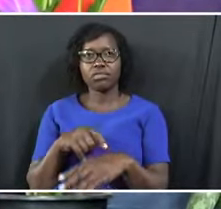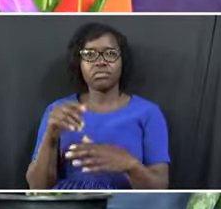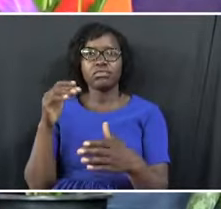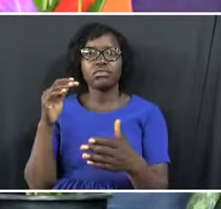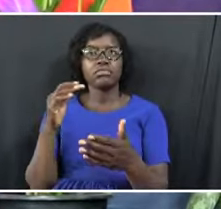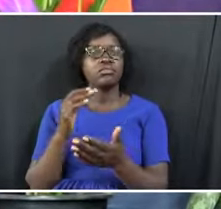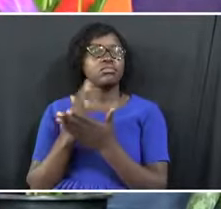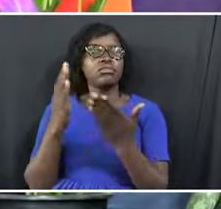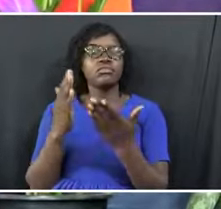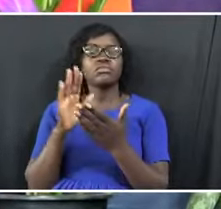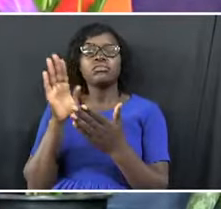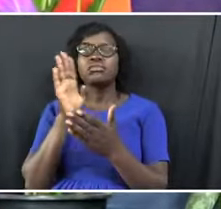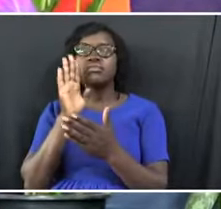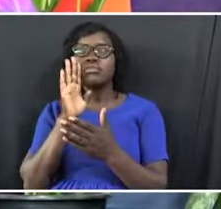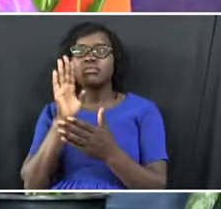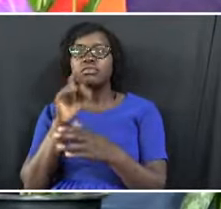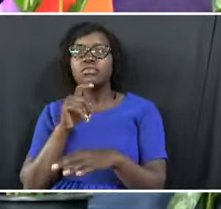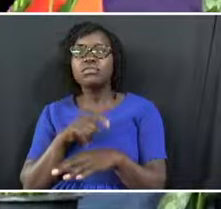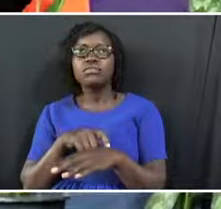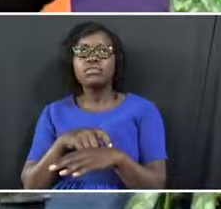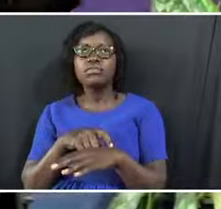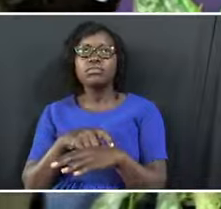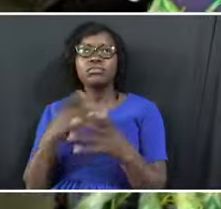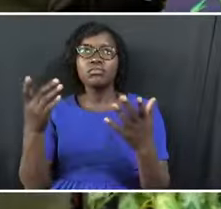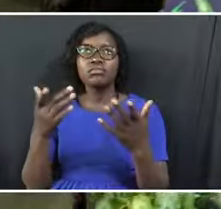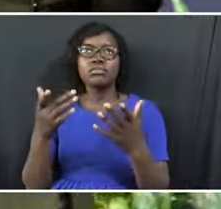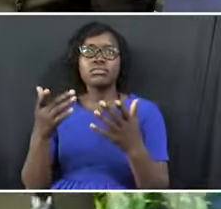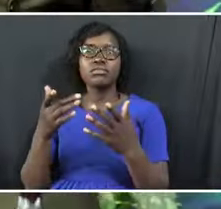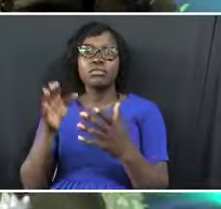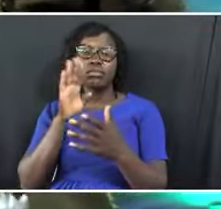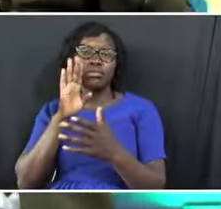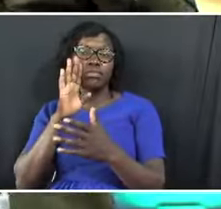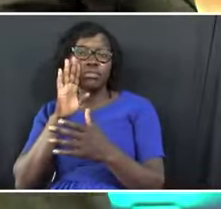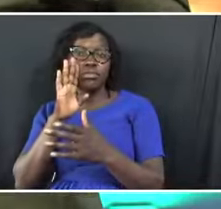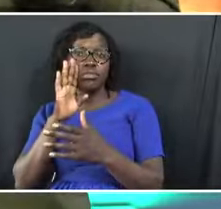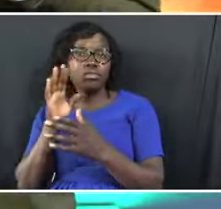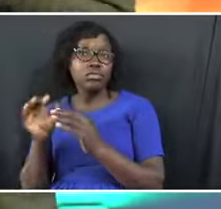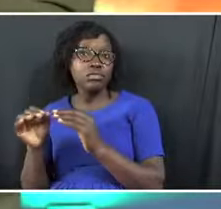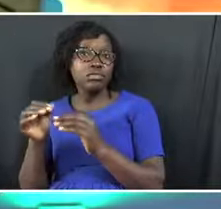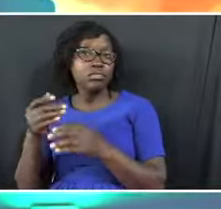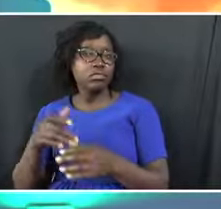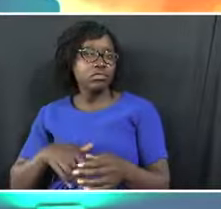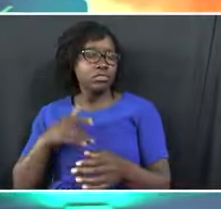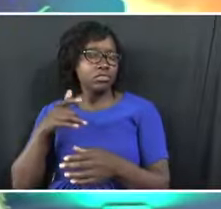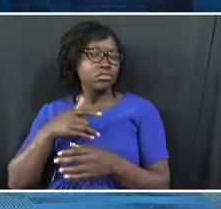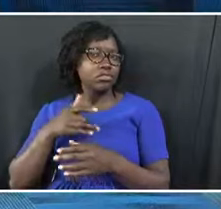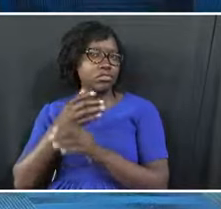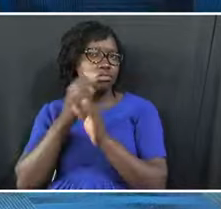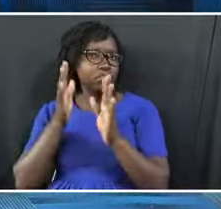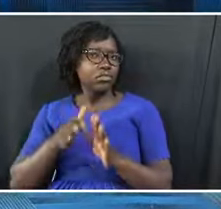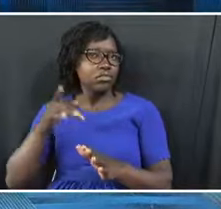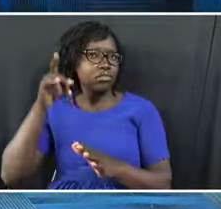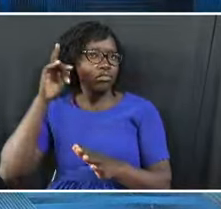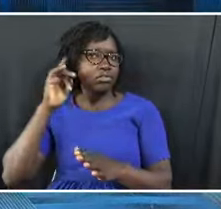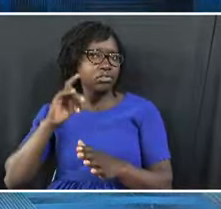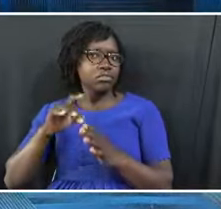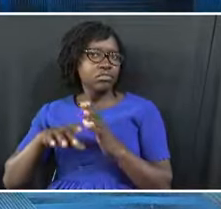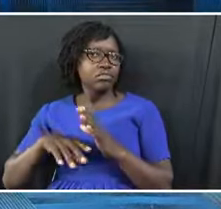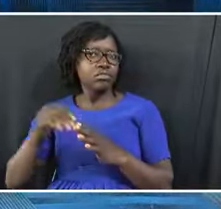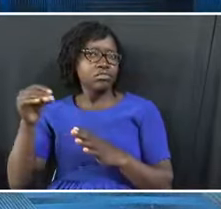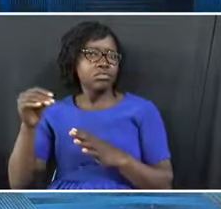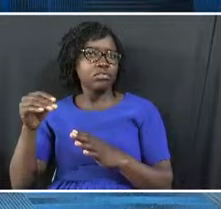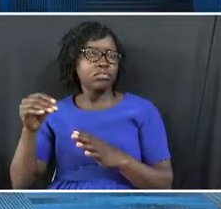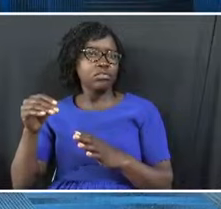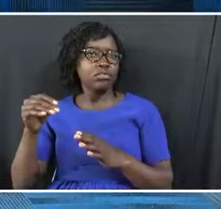because it is said, when gospel lands on the ears of a Christian who is wise, that gospel finds its